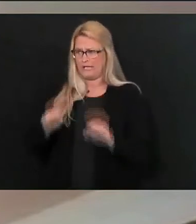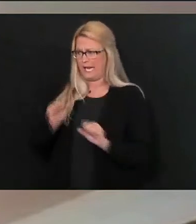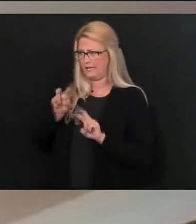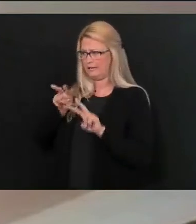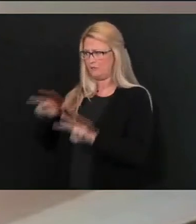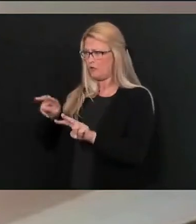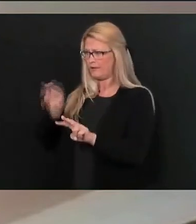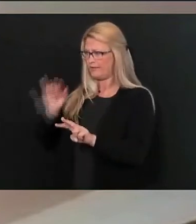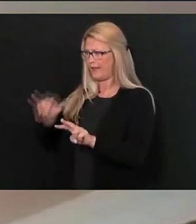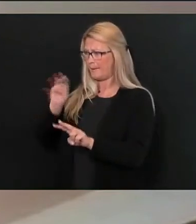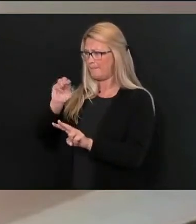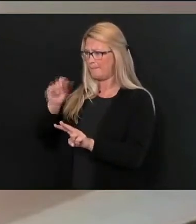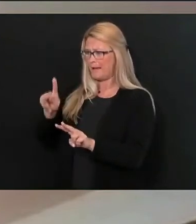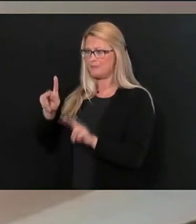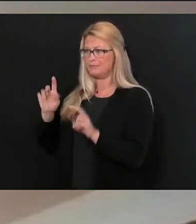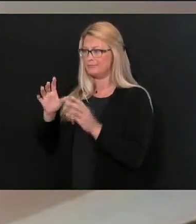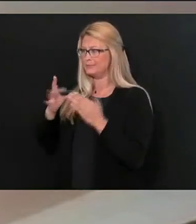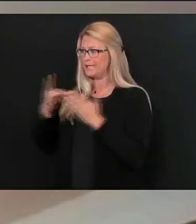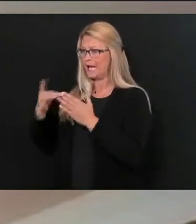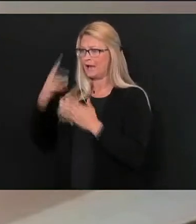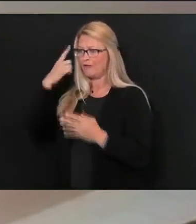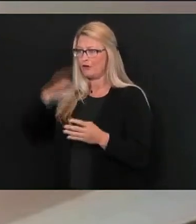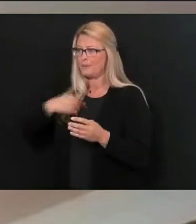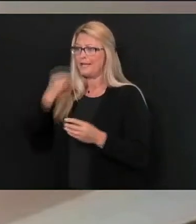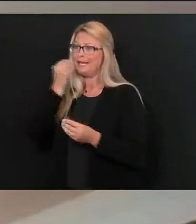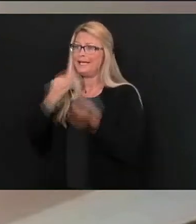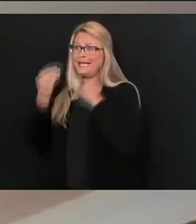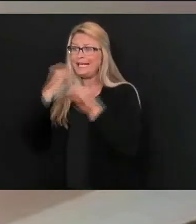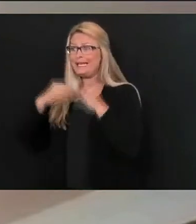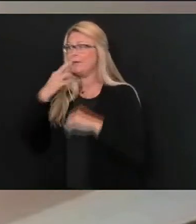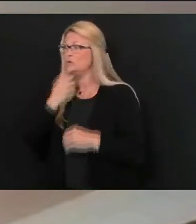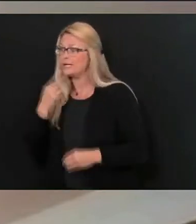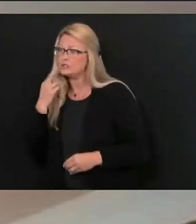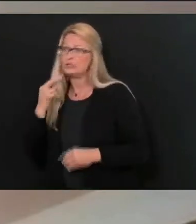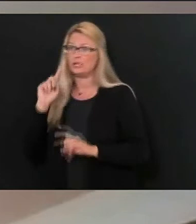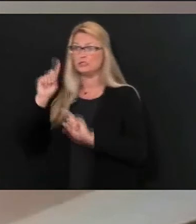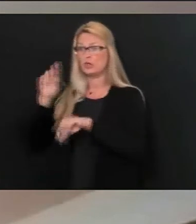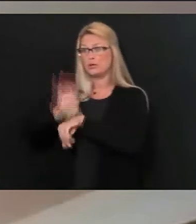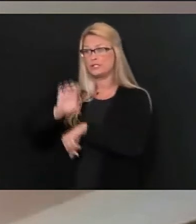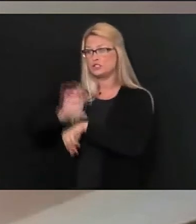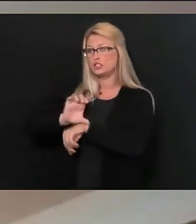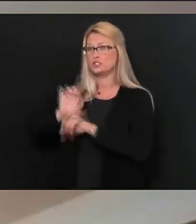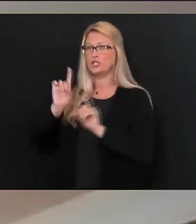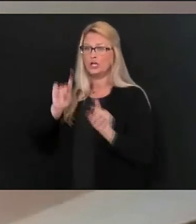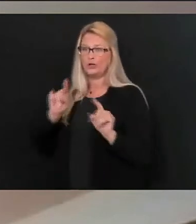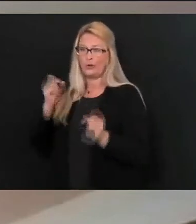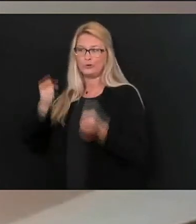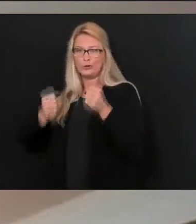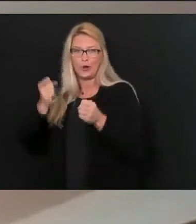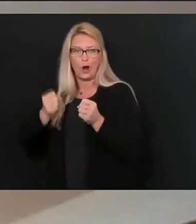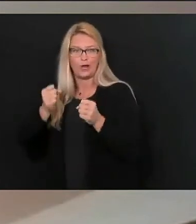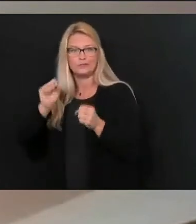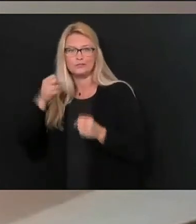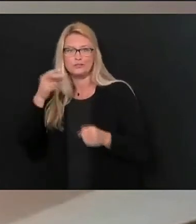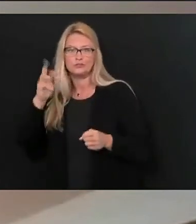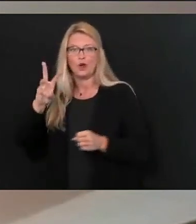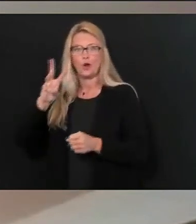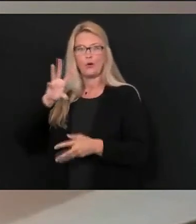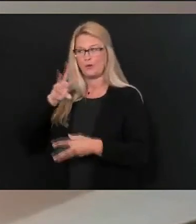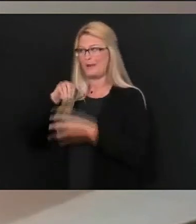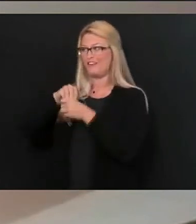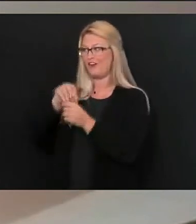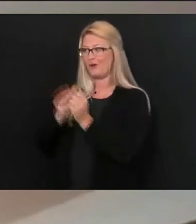guide you on regular activities such as dining out, going to church, attending a car show, or participating in a wedding? Can the